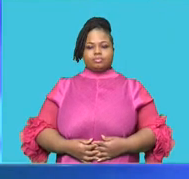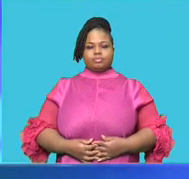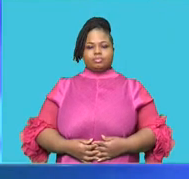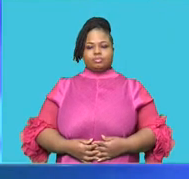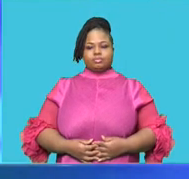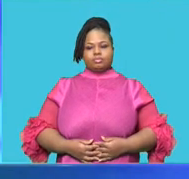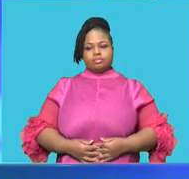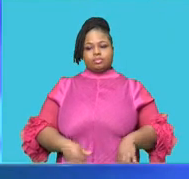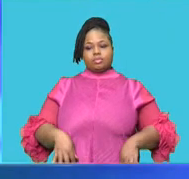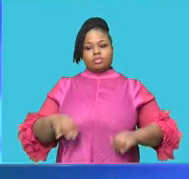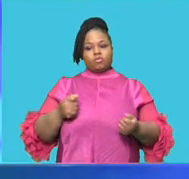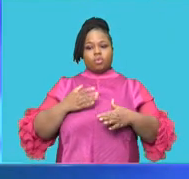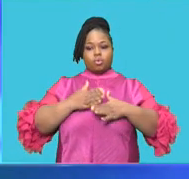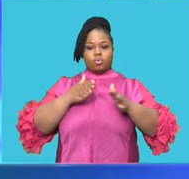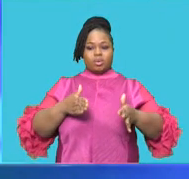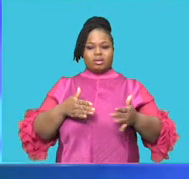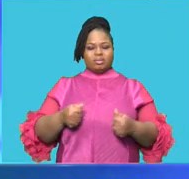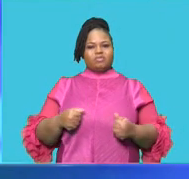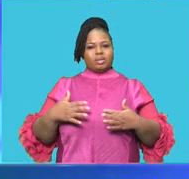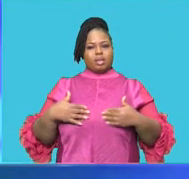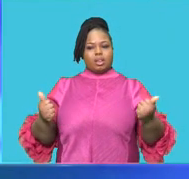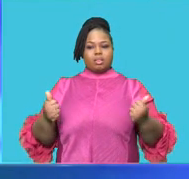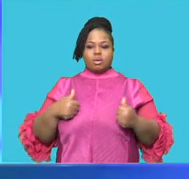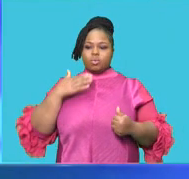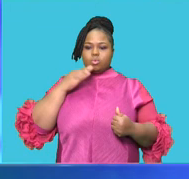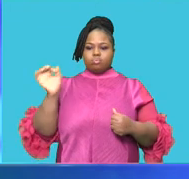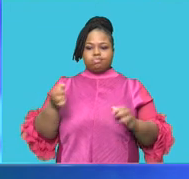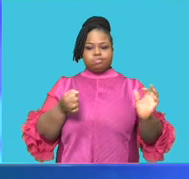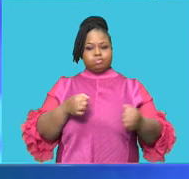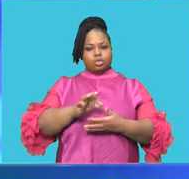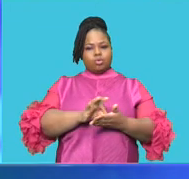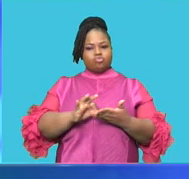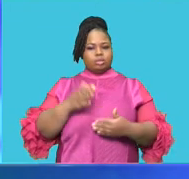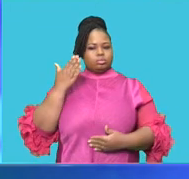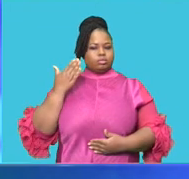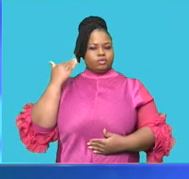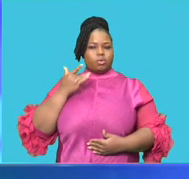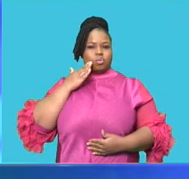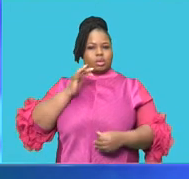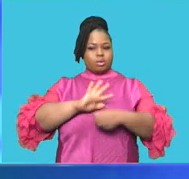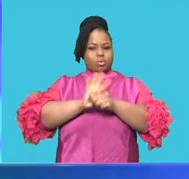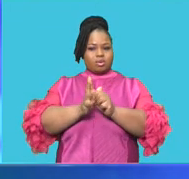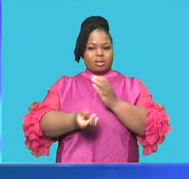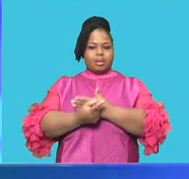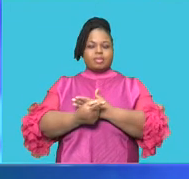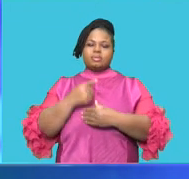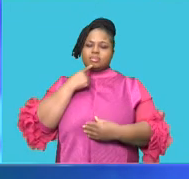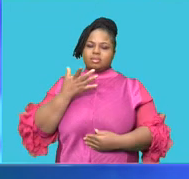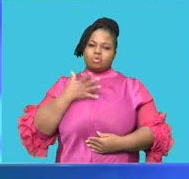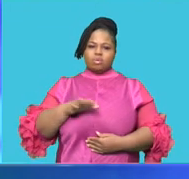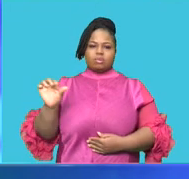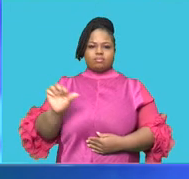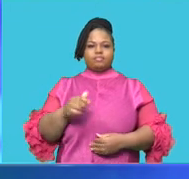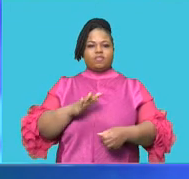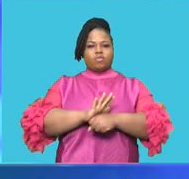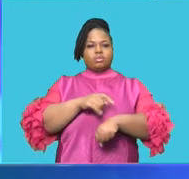Noma sithike iqembu labasebenzi bezempilo ababeqashwe ngezinkontileka ngesikhathi sokubhoka kwe-COVID-19 bafuna ukuqashwa ngokugcwele